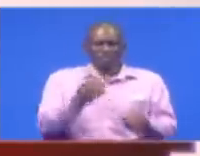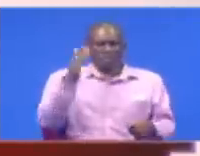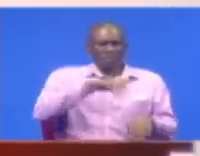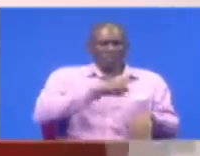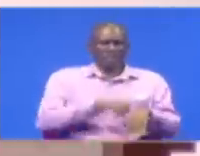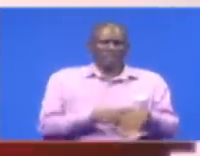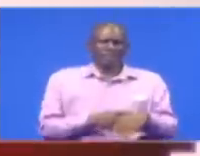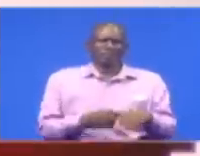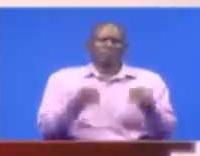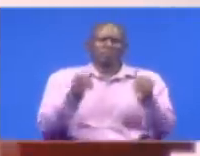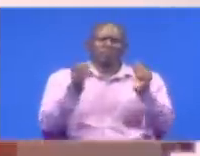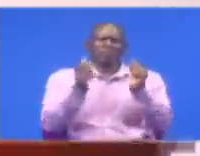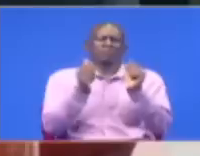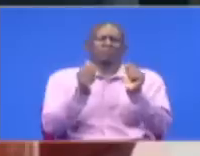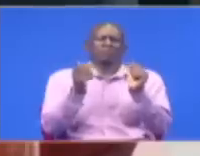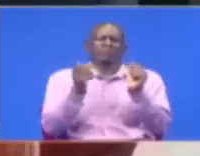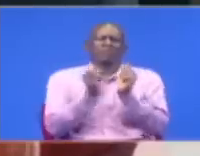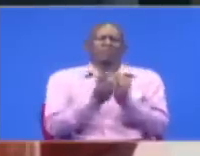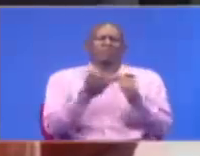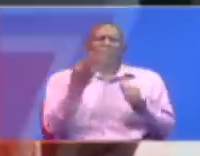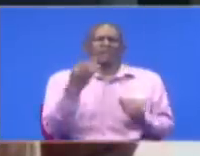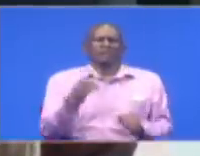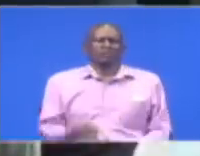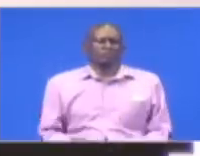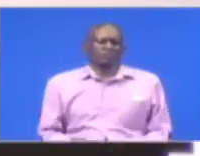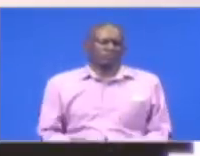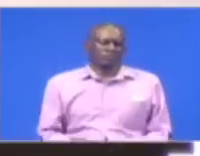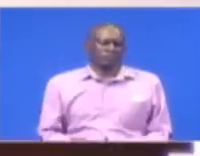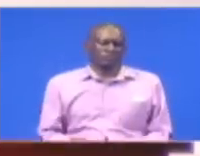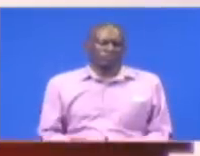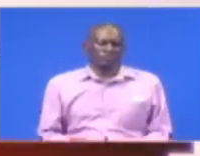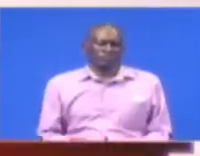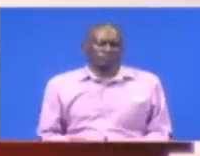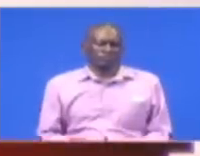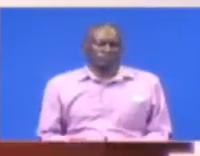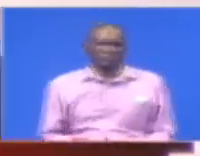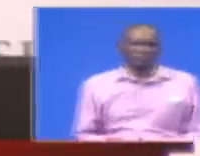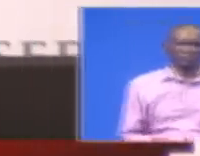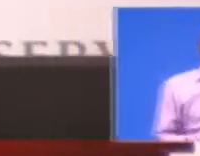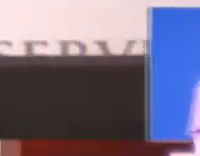at 11:30. Thank you, Prof. Thank you.